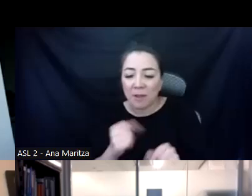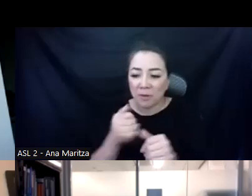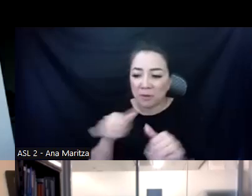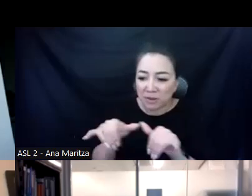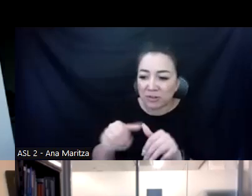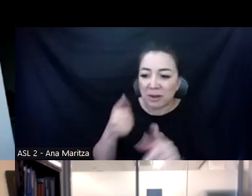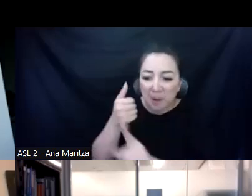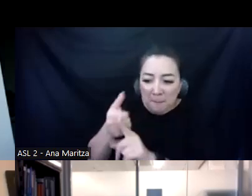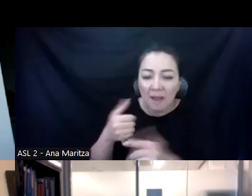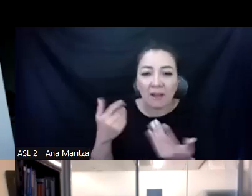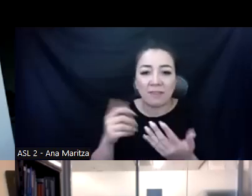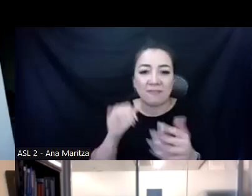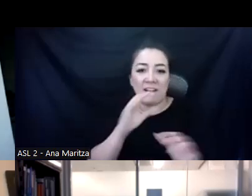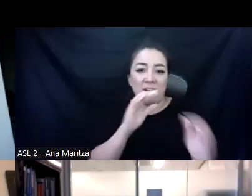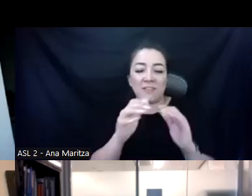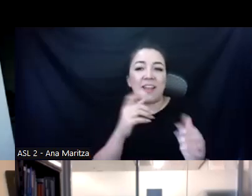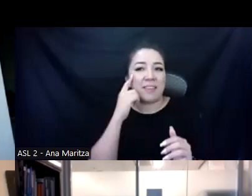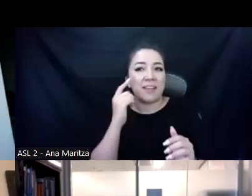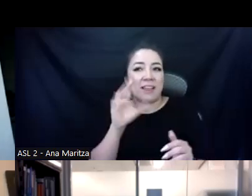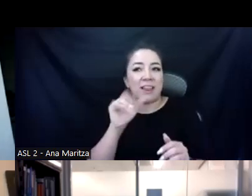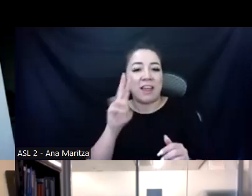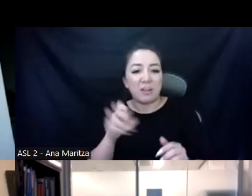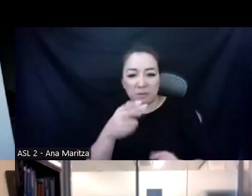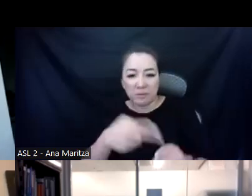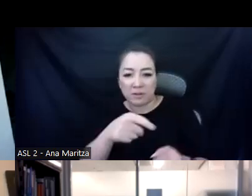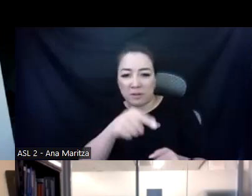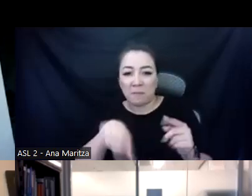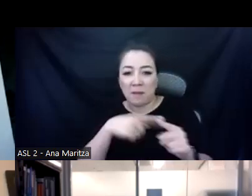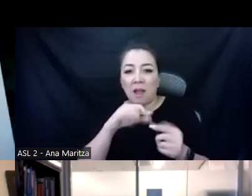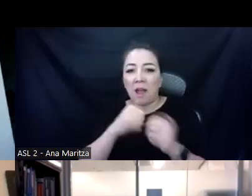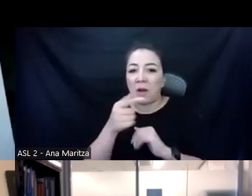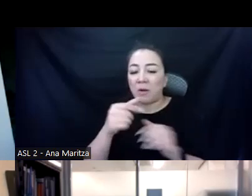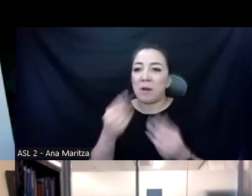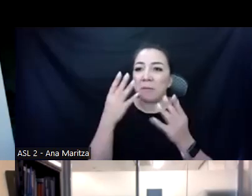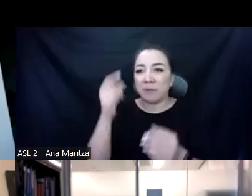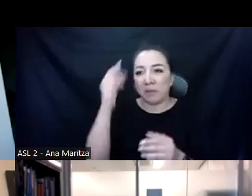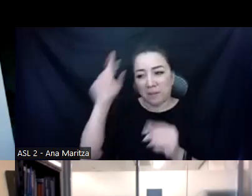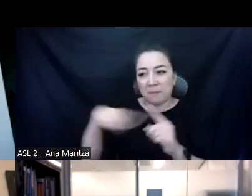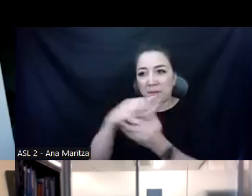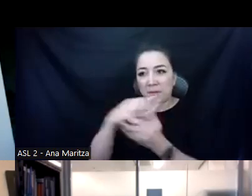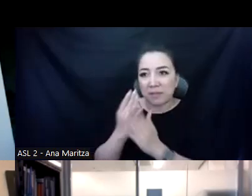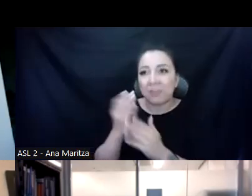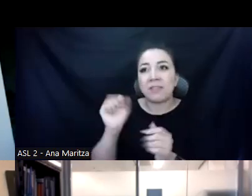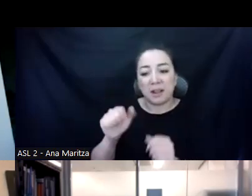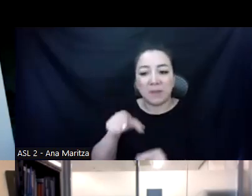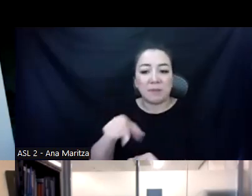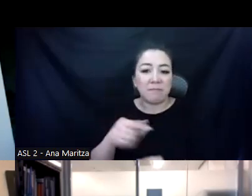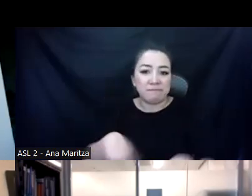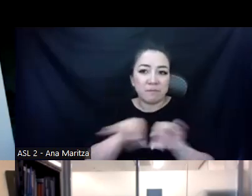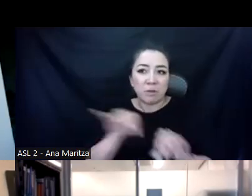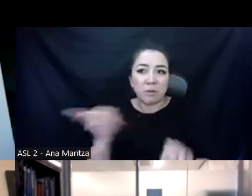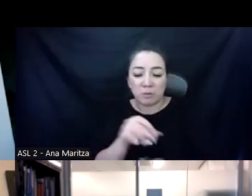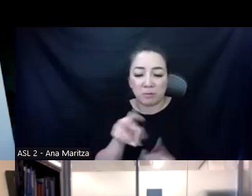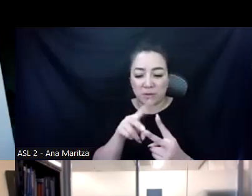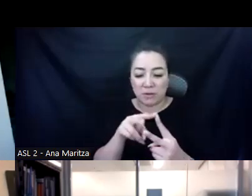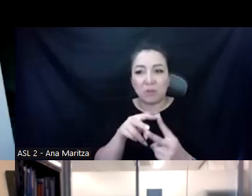impact. That conversation, I think, Claire, you brought that up early about like how much do we think about the budget. That could be a factor between these 2